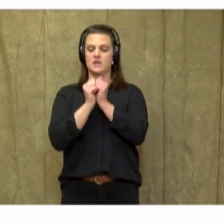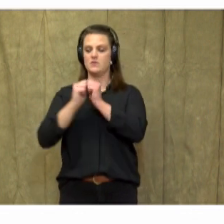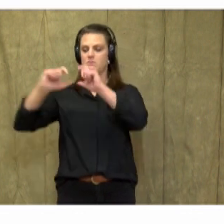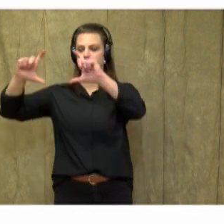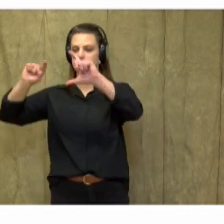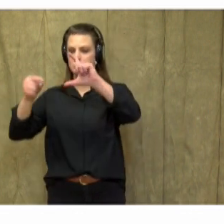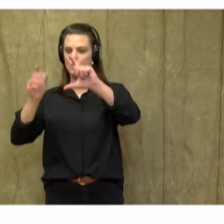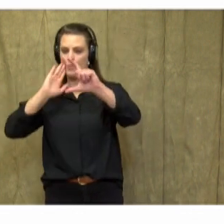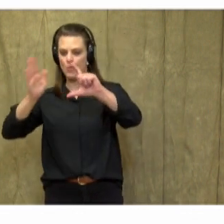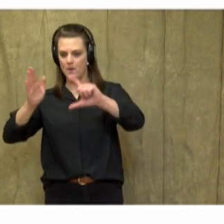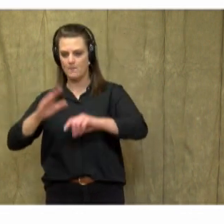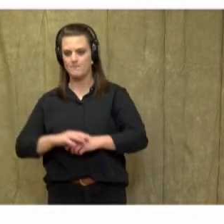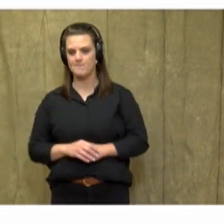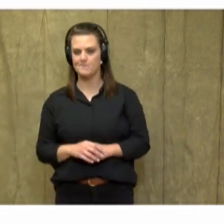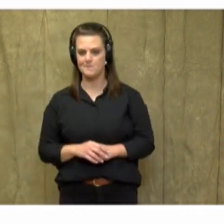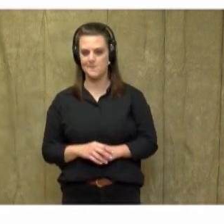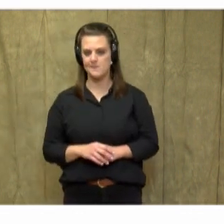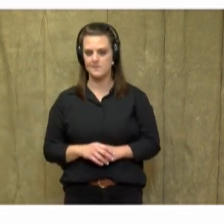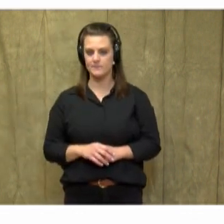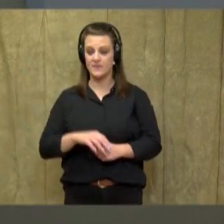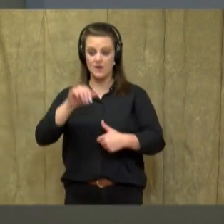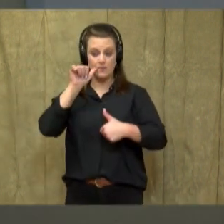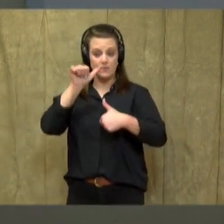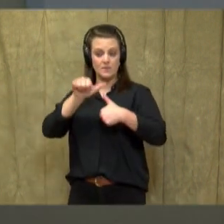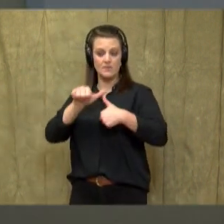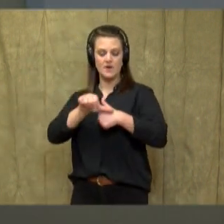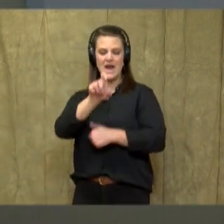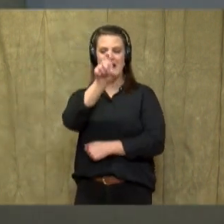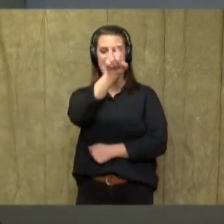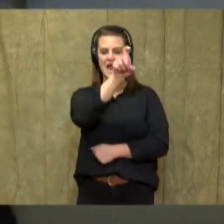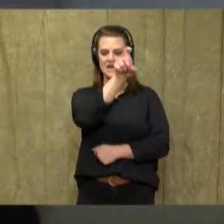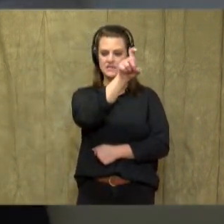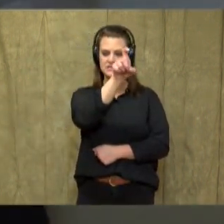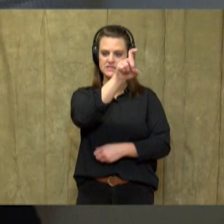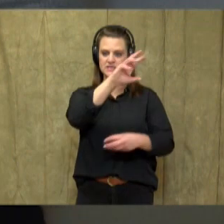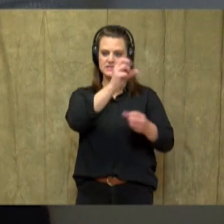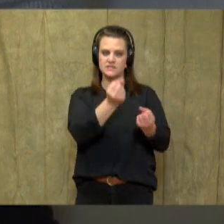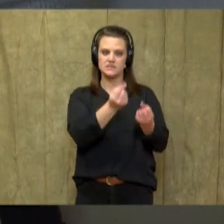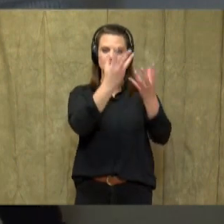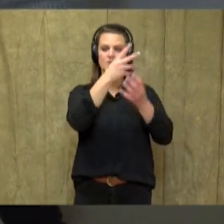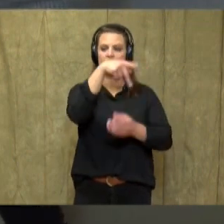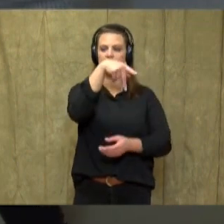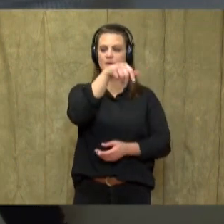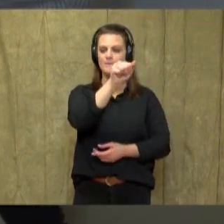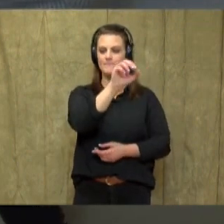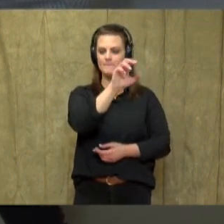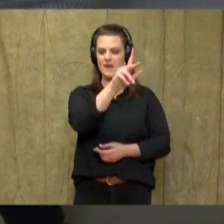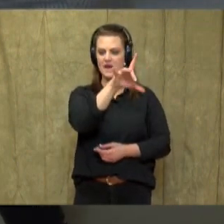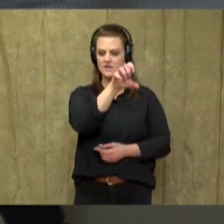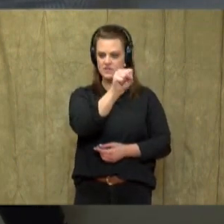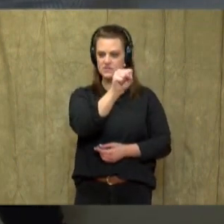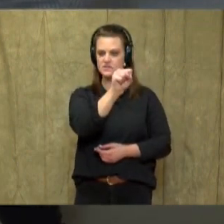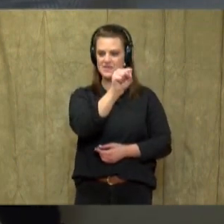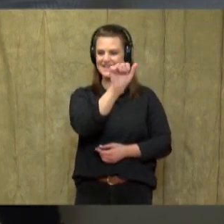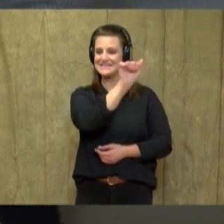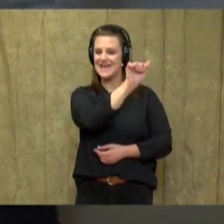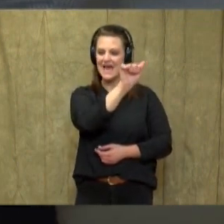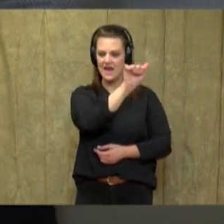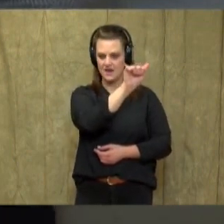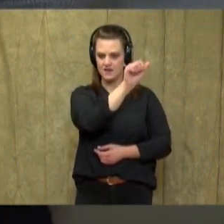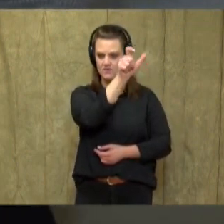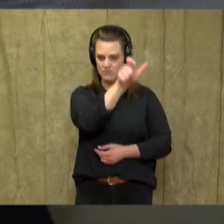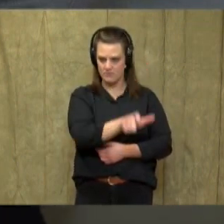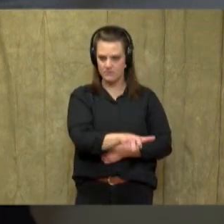Now remember, X is the number of packages. This is our A pattern.